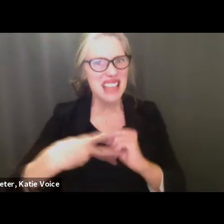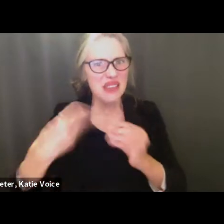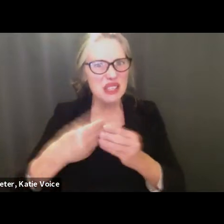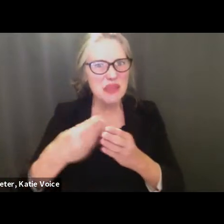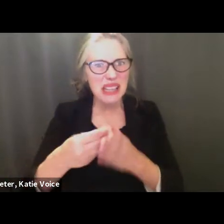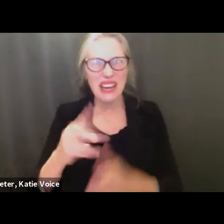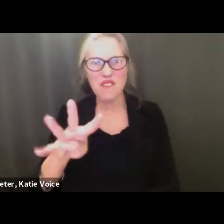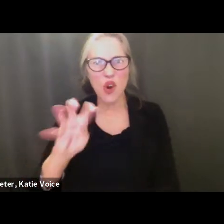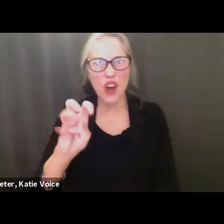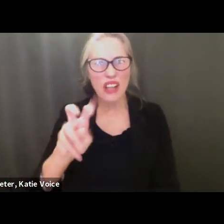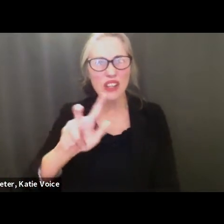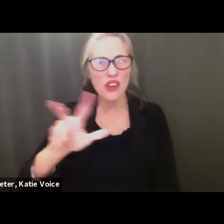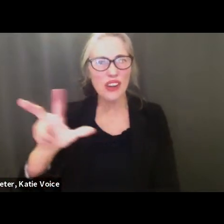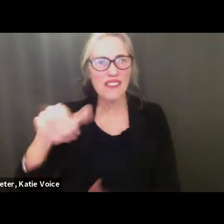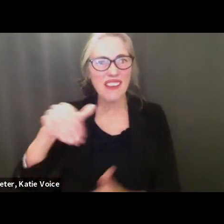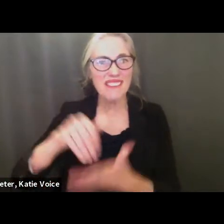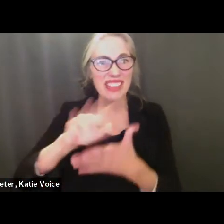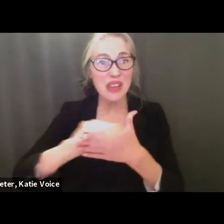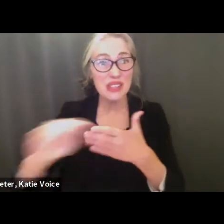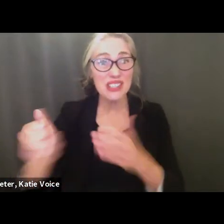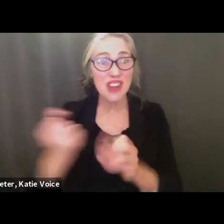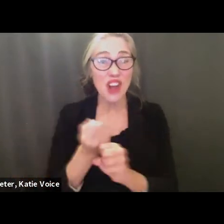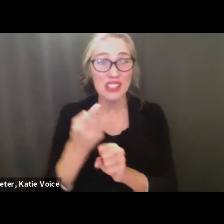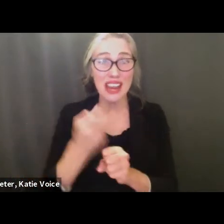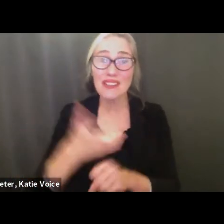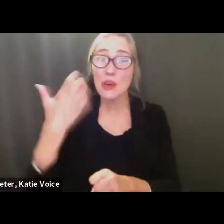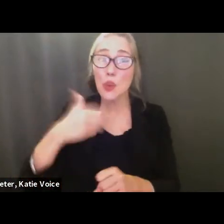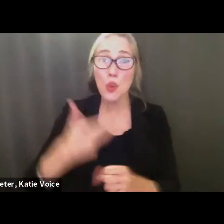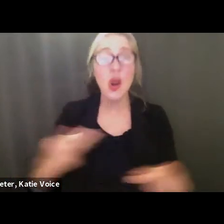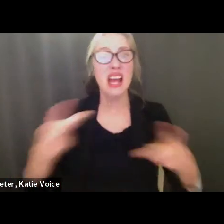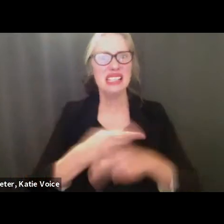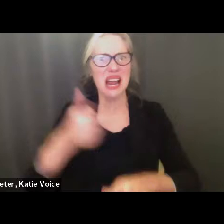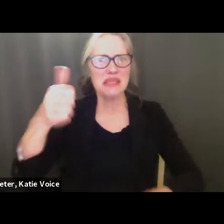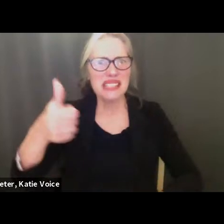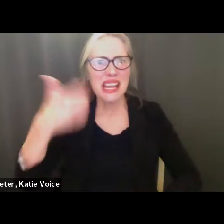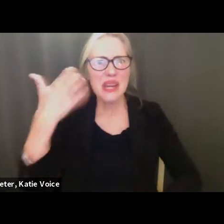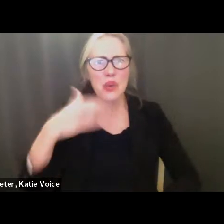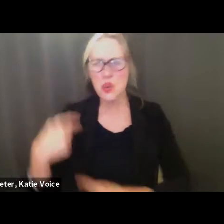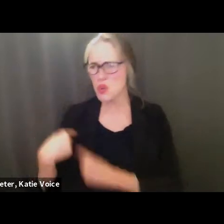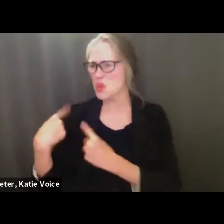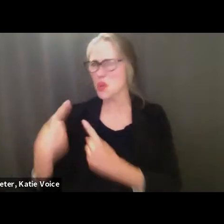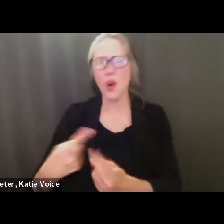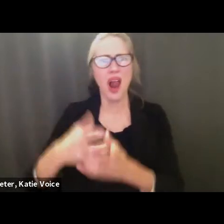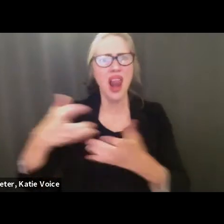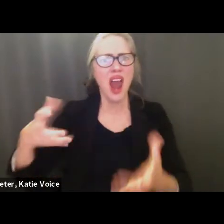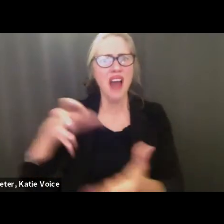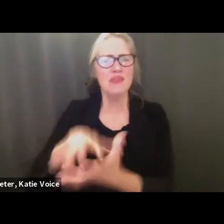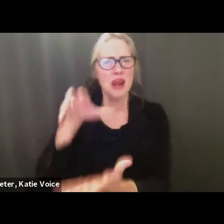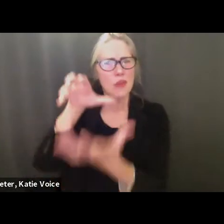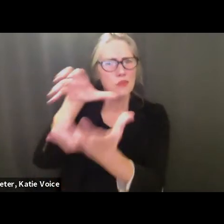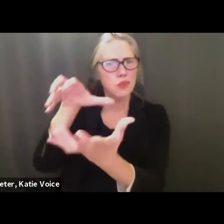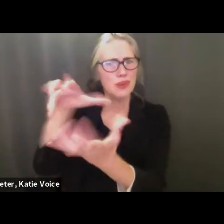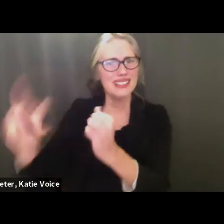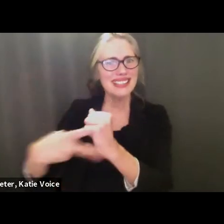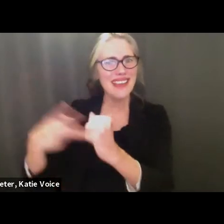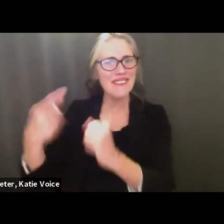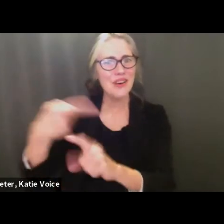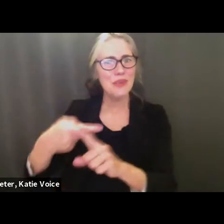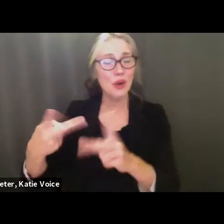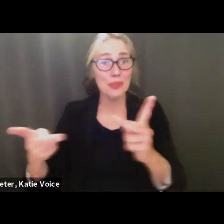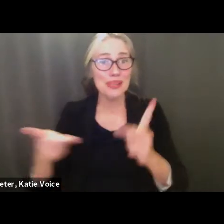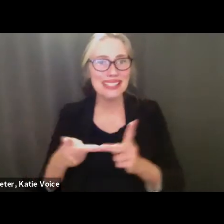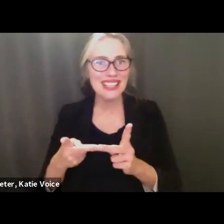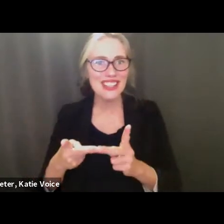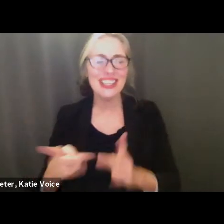$435,000 a year times 10. So that's quite a bit of money in that one position. And she added that it